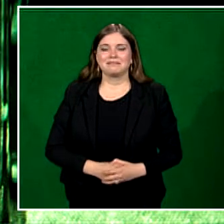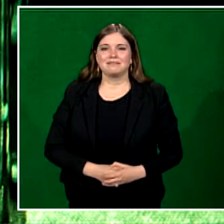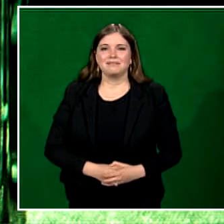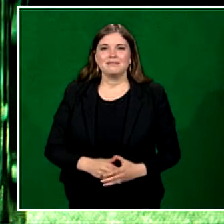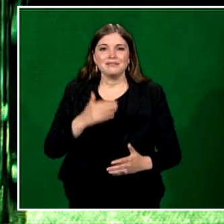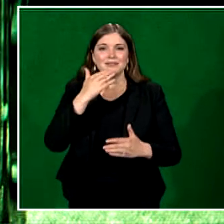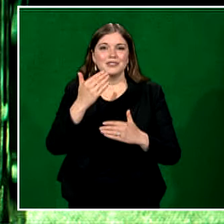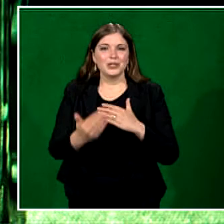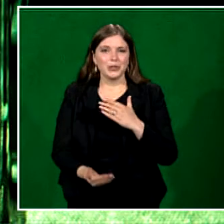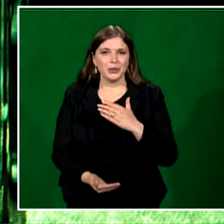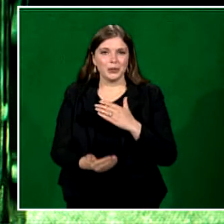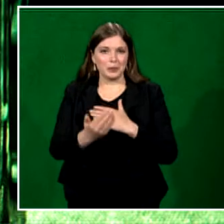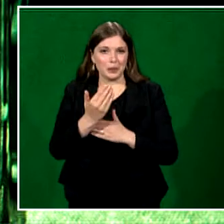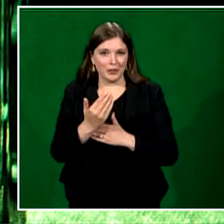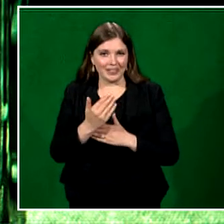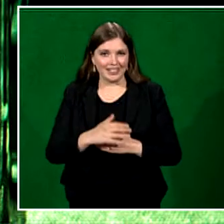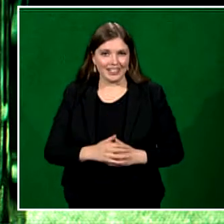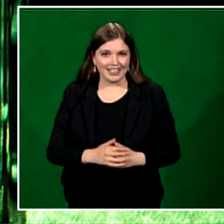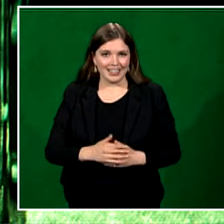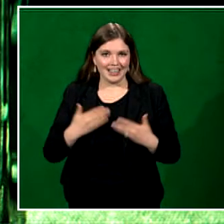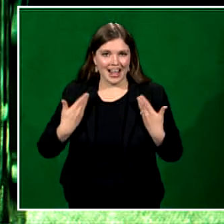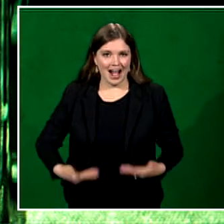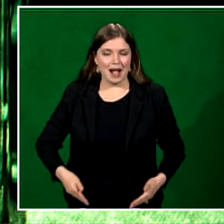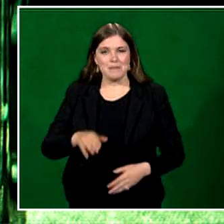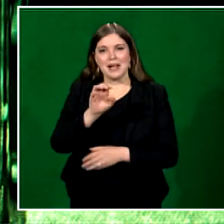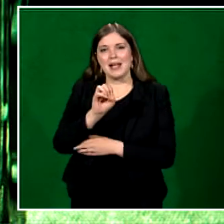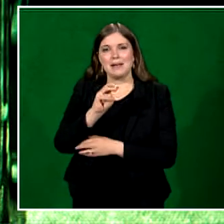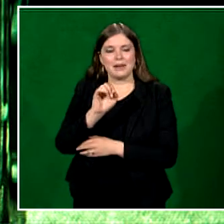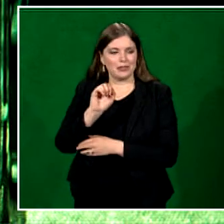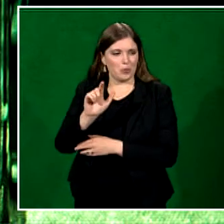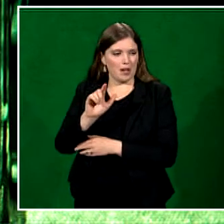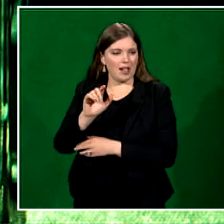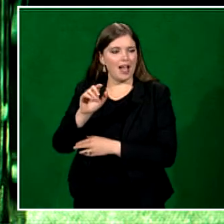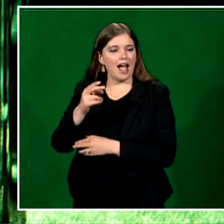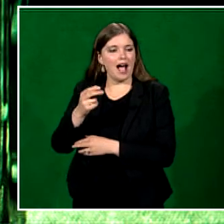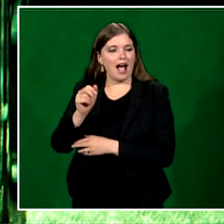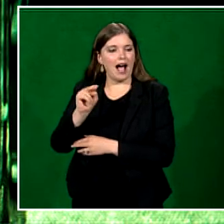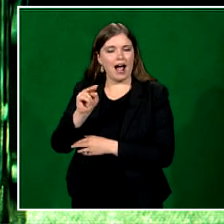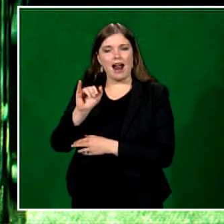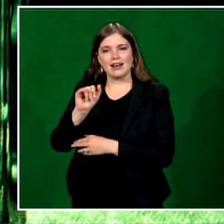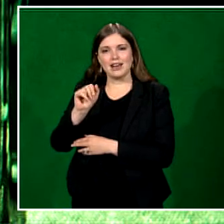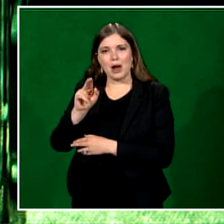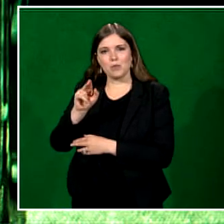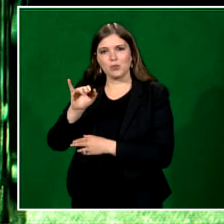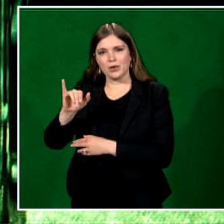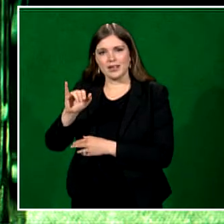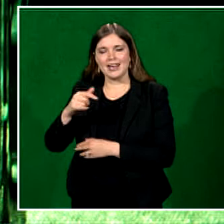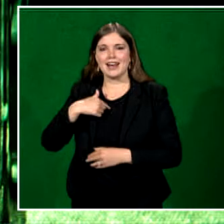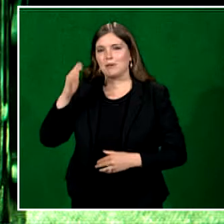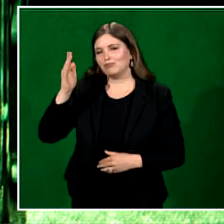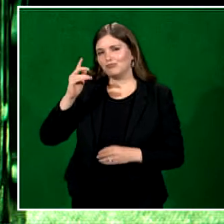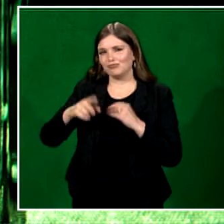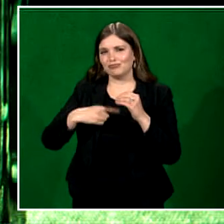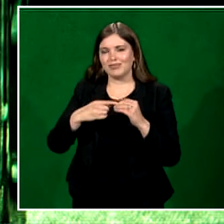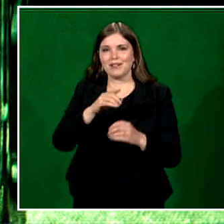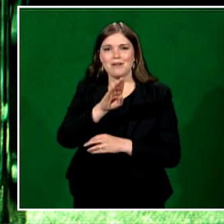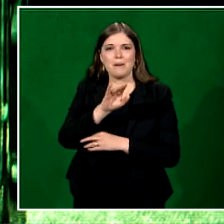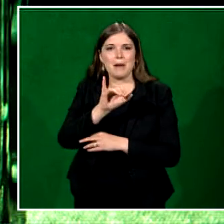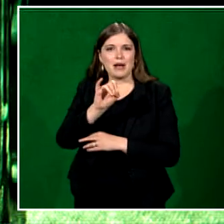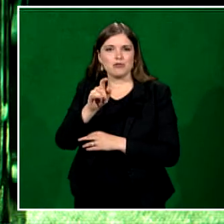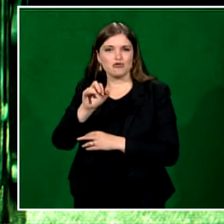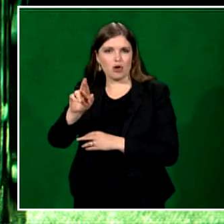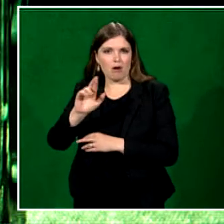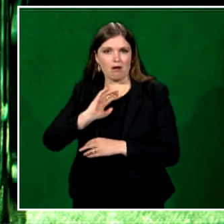Good morning. I'm Emmanuel Hanyabui. I'm representing Team Biochar. Our proposal is